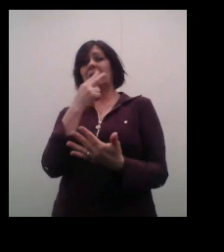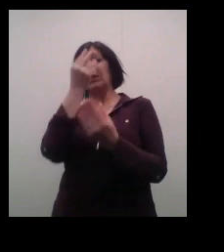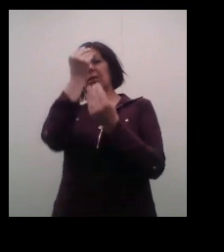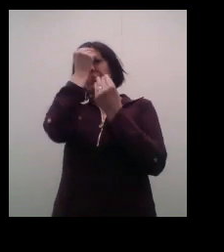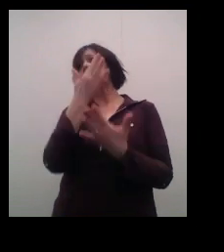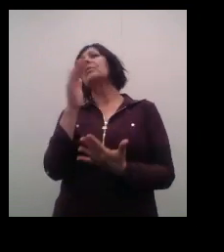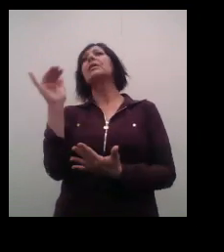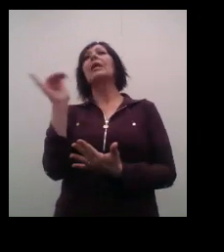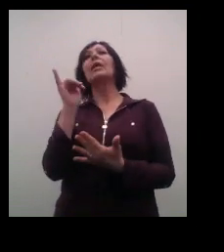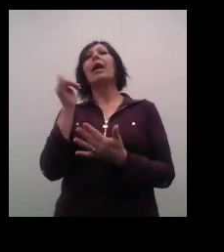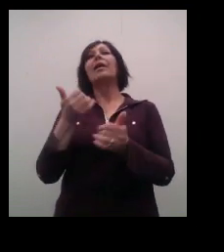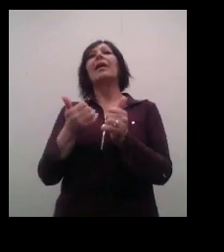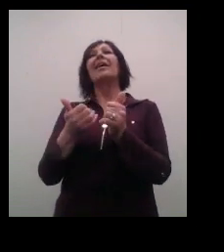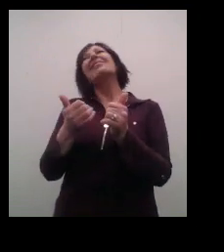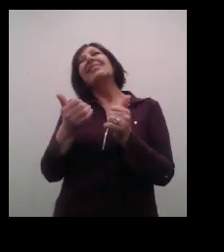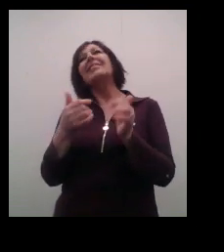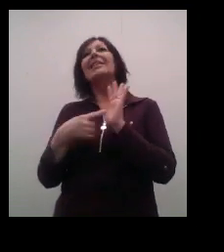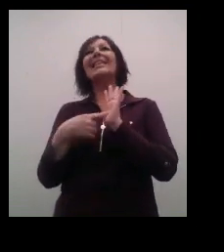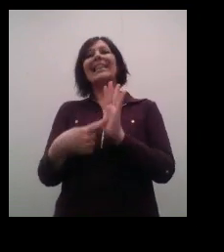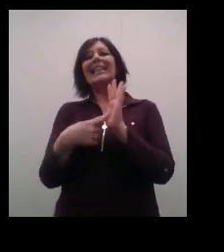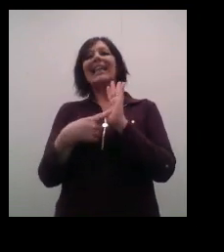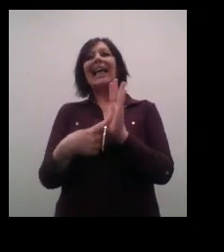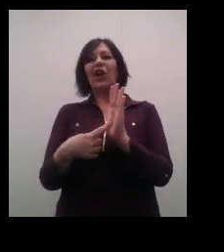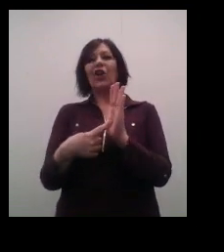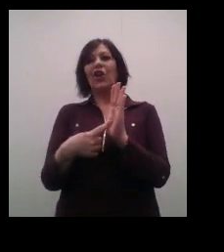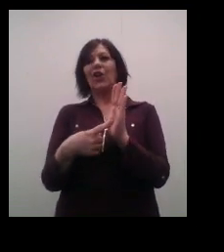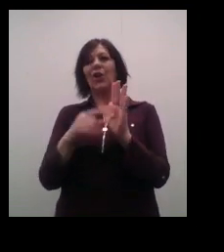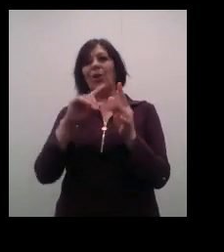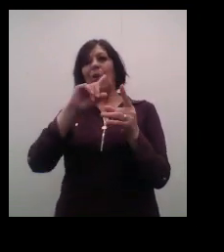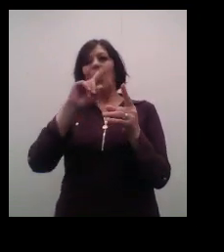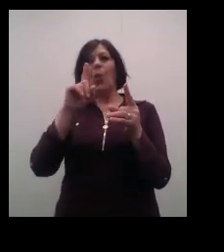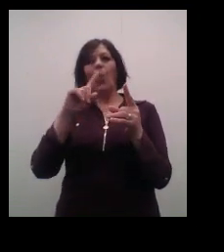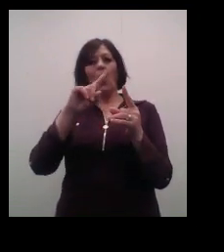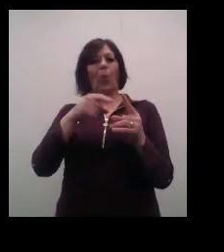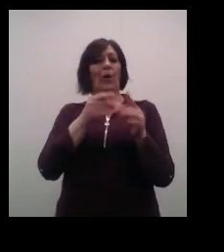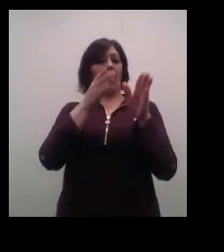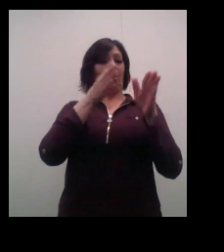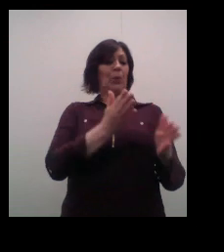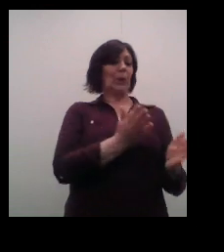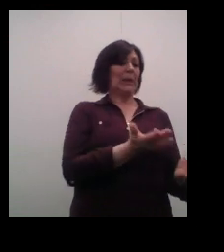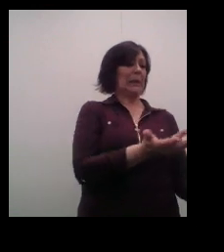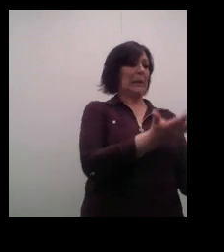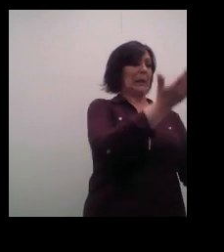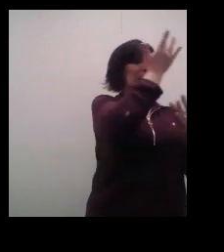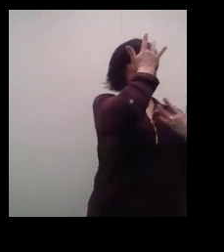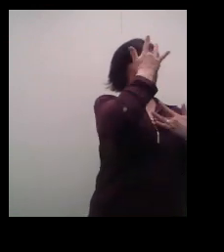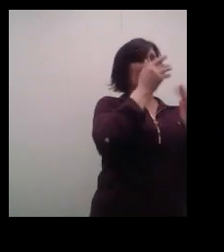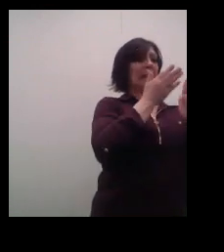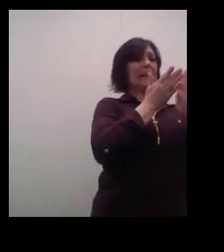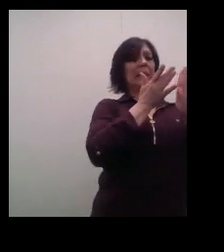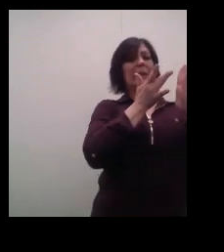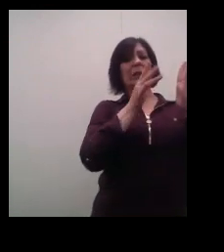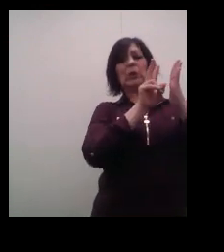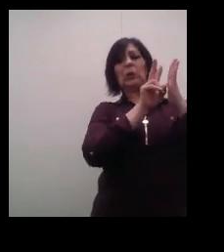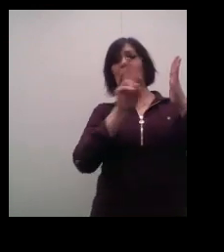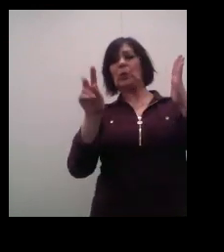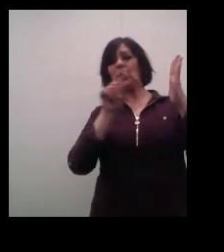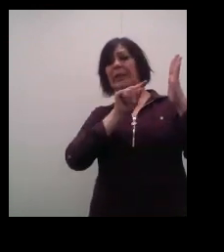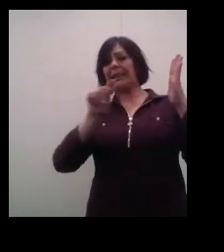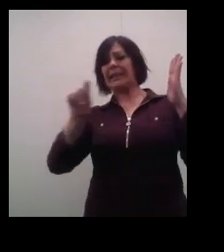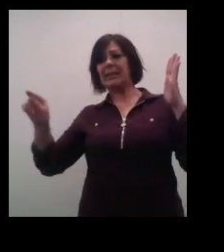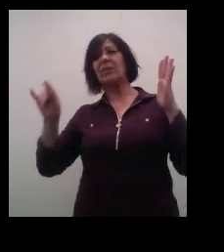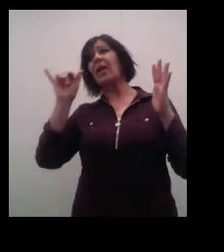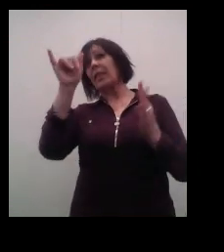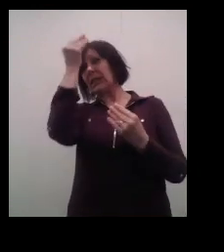generally sort of a lagging indicator of when the individual contracted the coronavirus. So when you talk about 2 weeks,